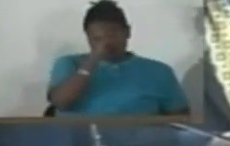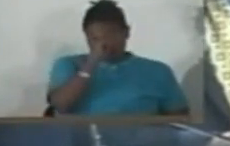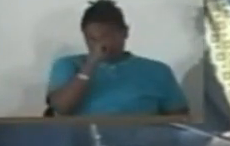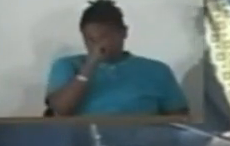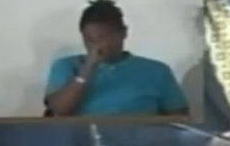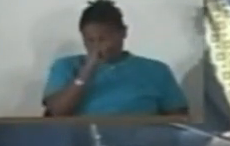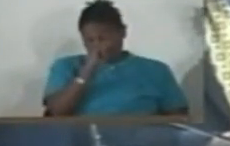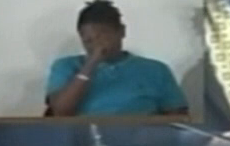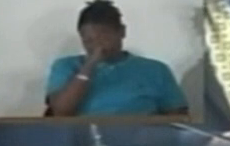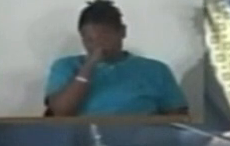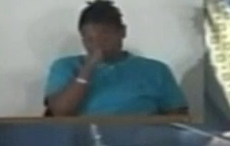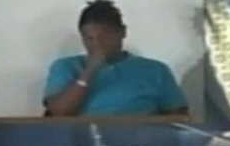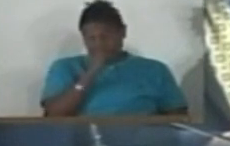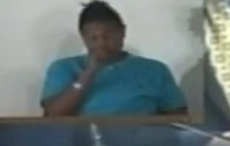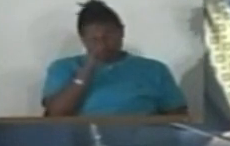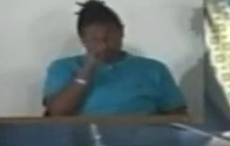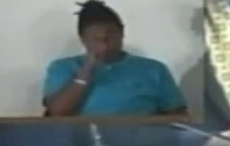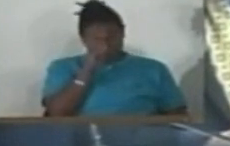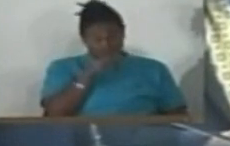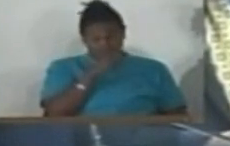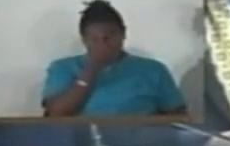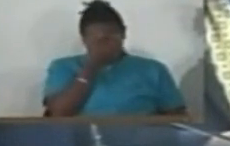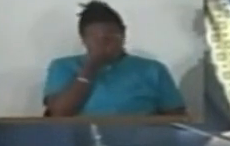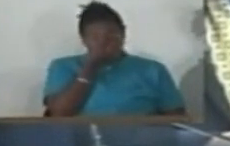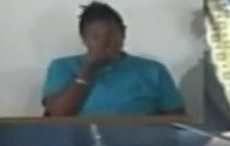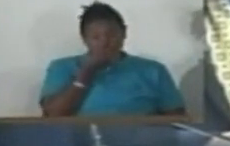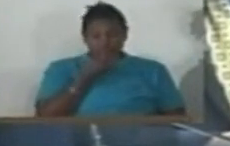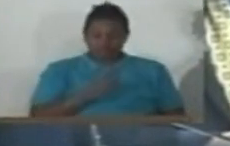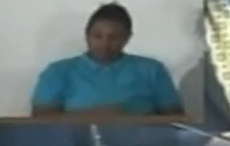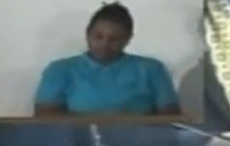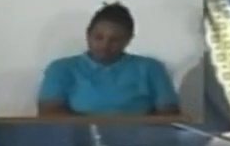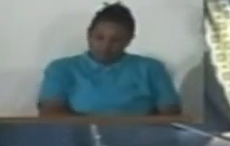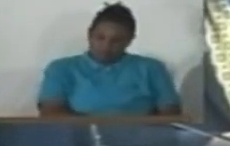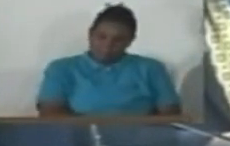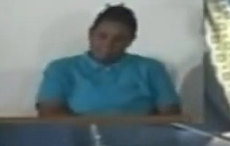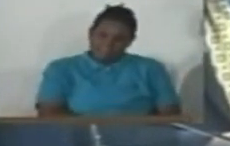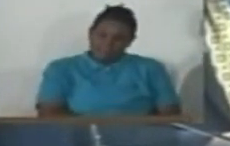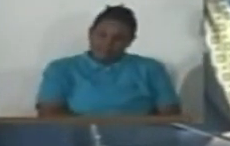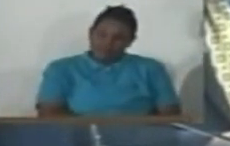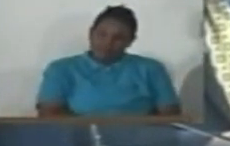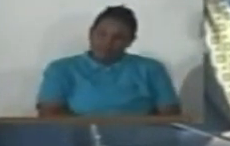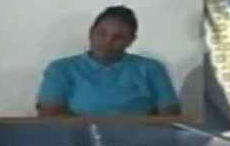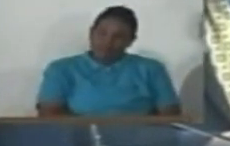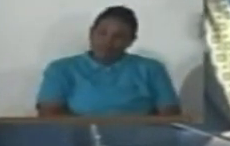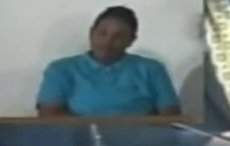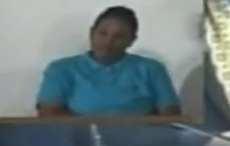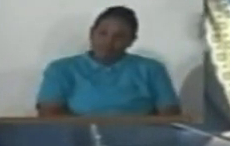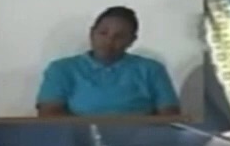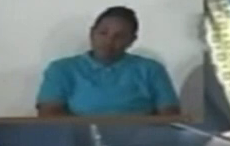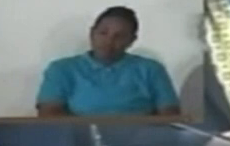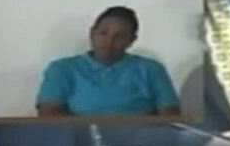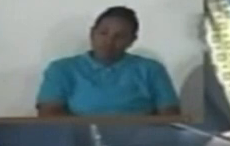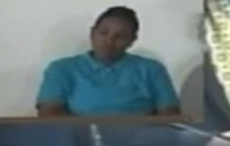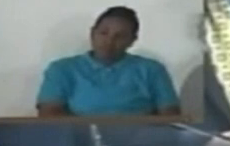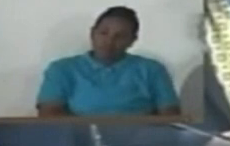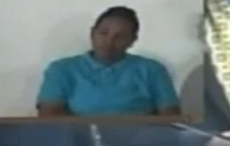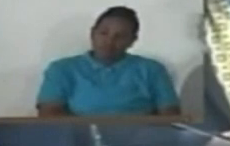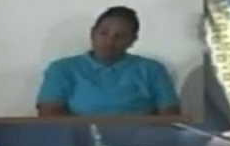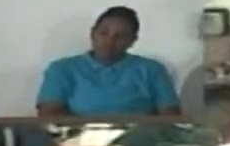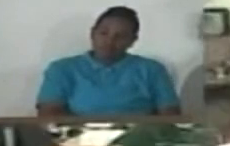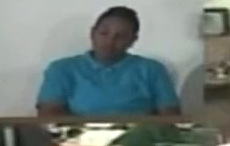Mr. Speaker, much of the constituency lies below sea level in normal times, but it's...